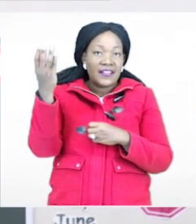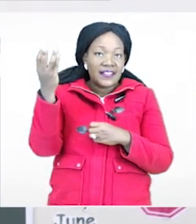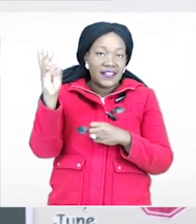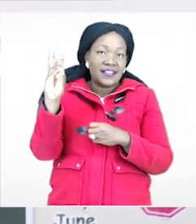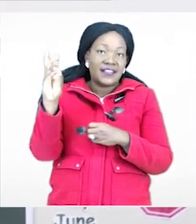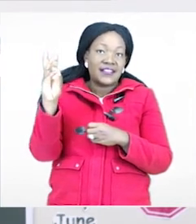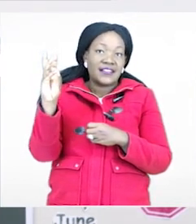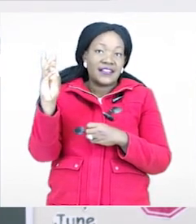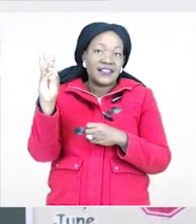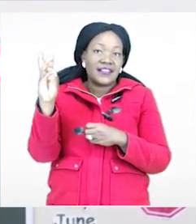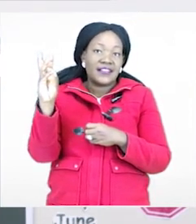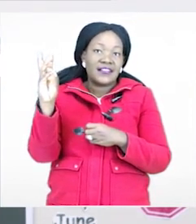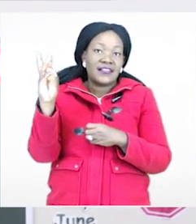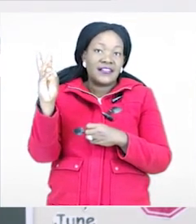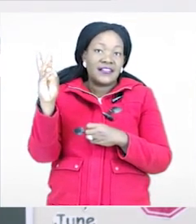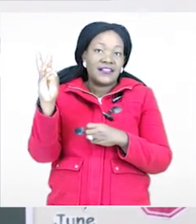6,